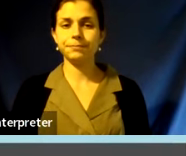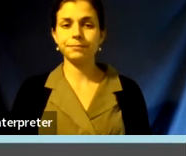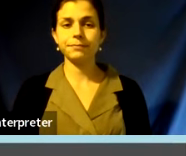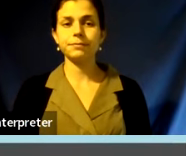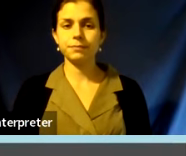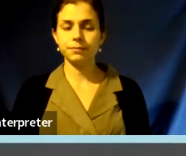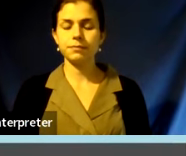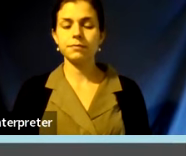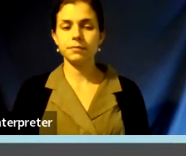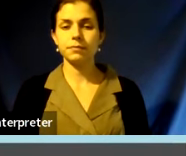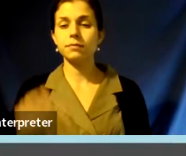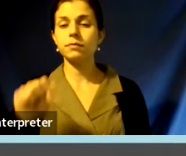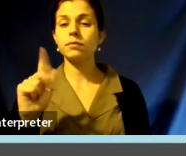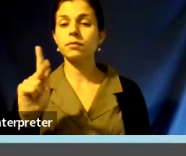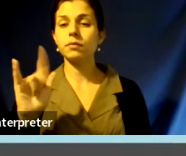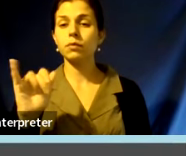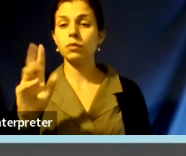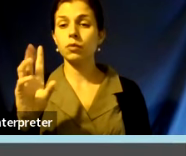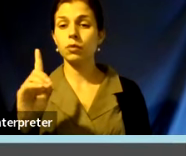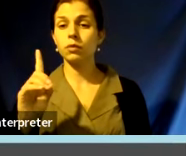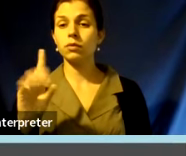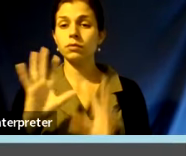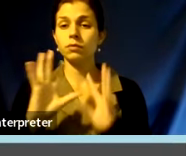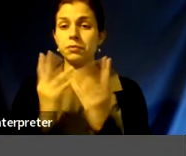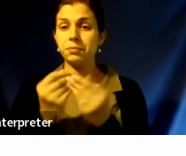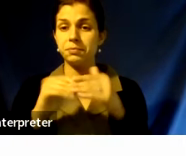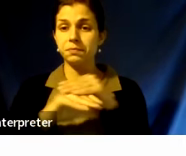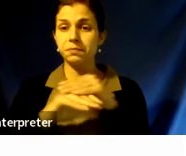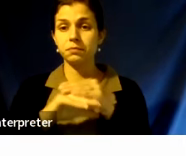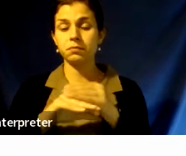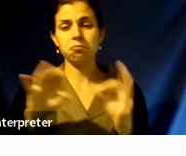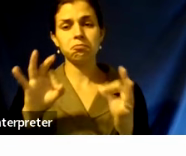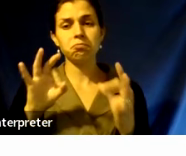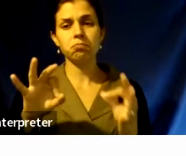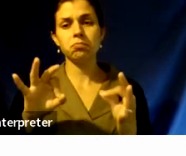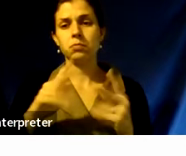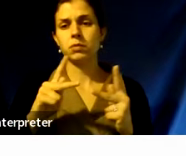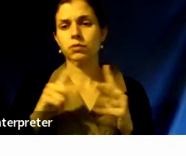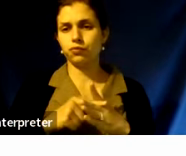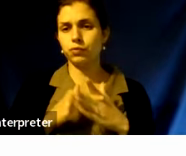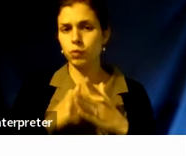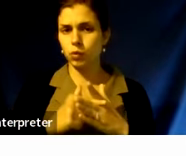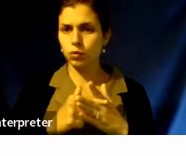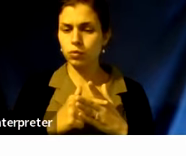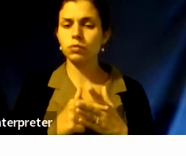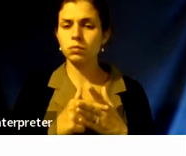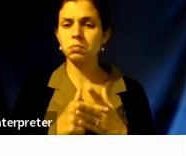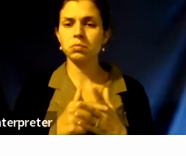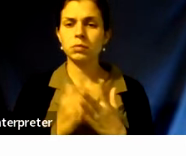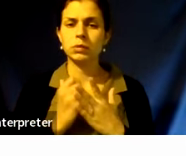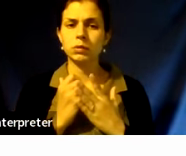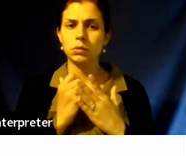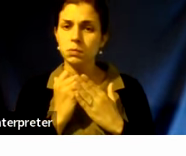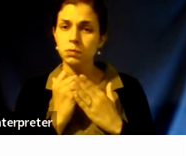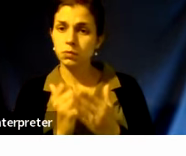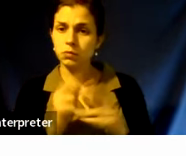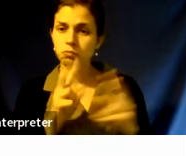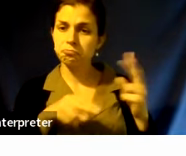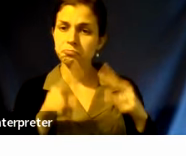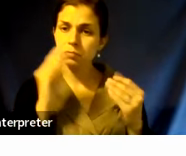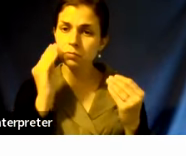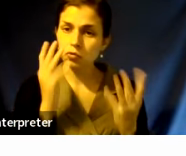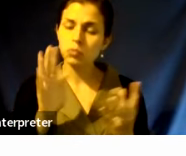And the Skyward Family Access page is a great place to start. So it allows you to look at information in